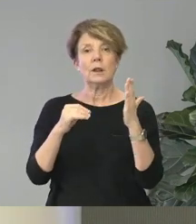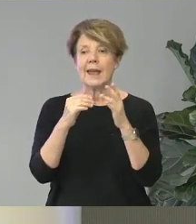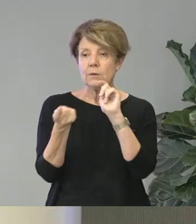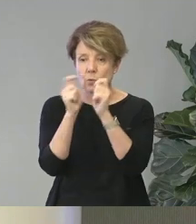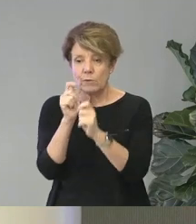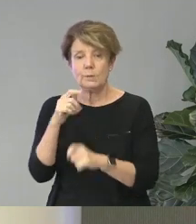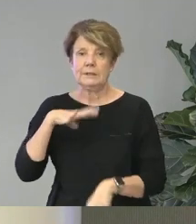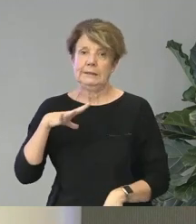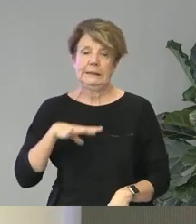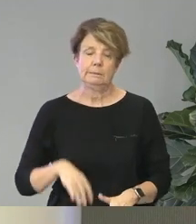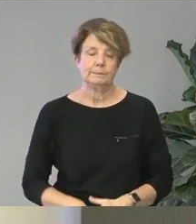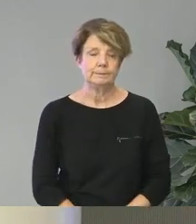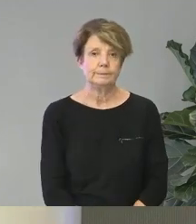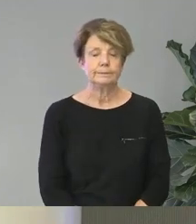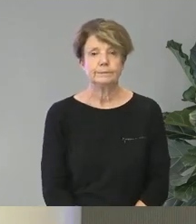reforms.